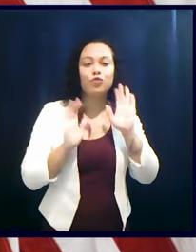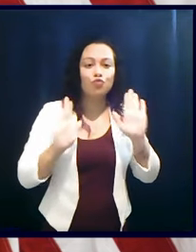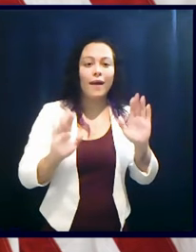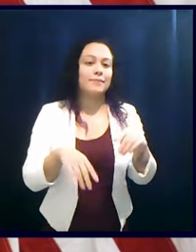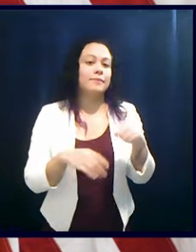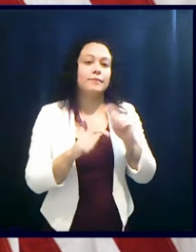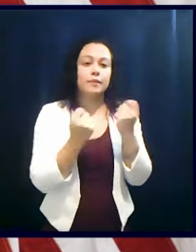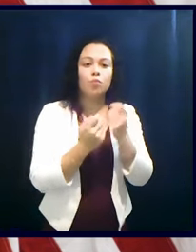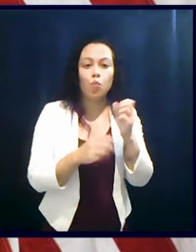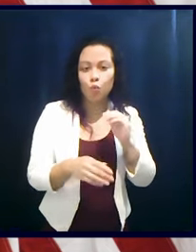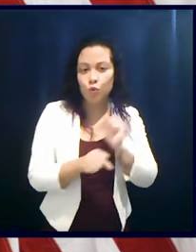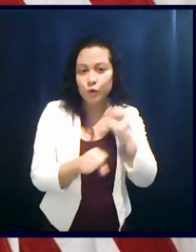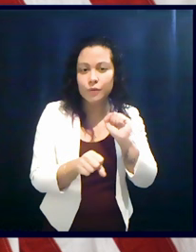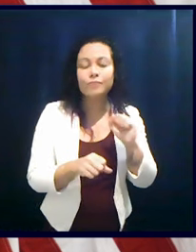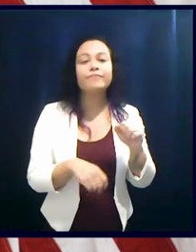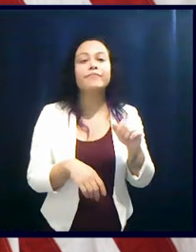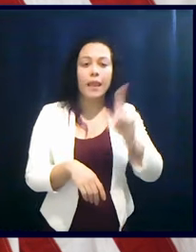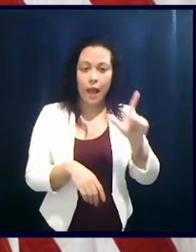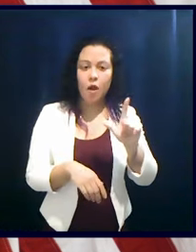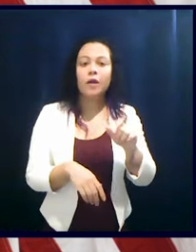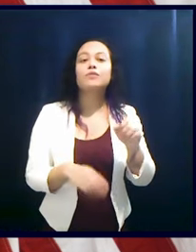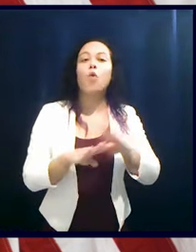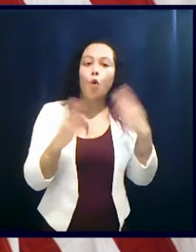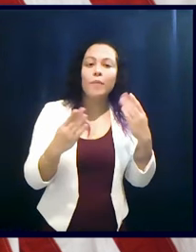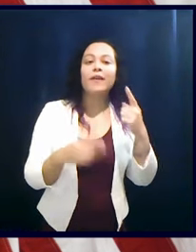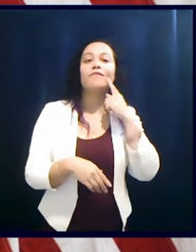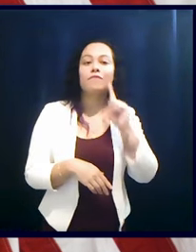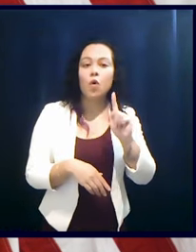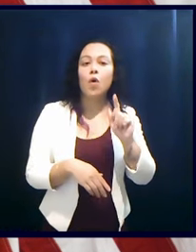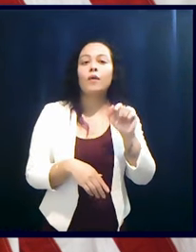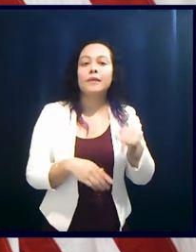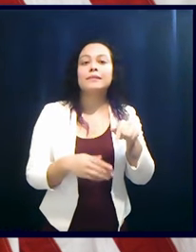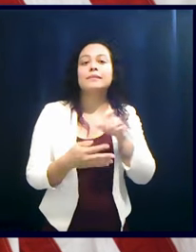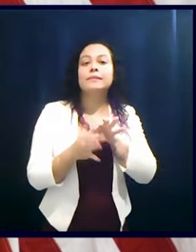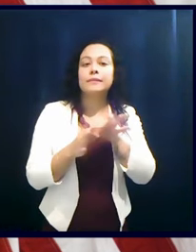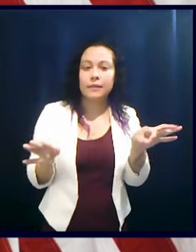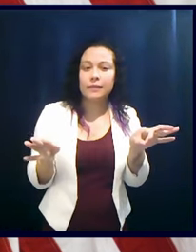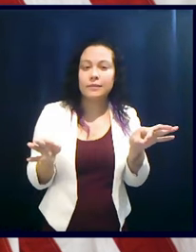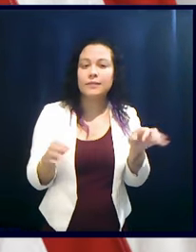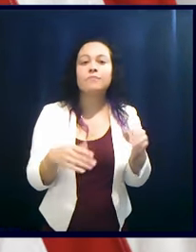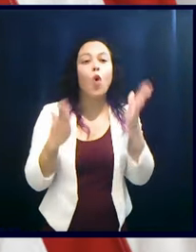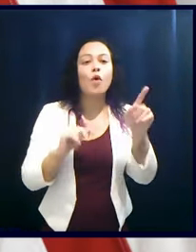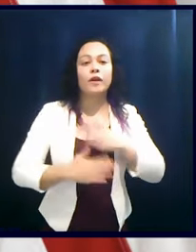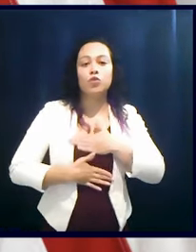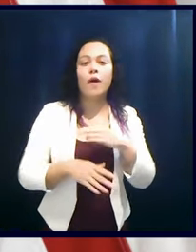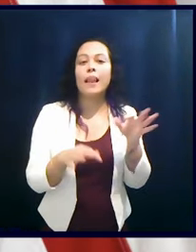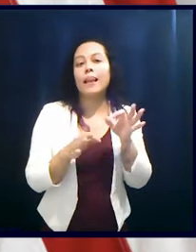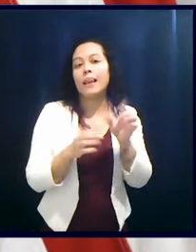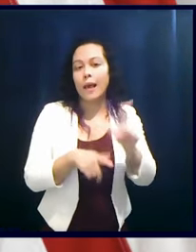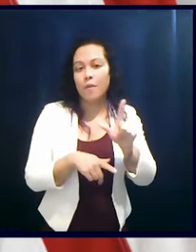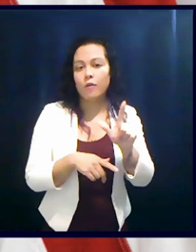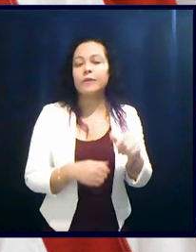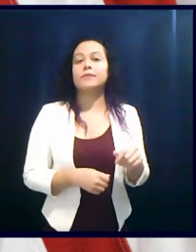members, libraries are now open for the duration of this sentence. I hope you've enjoyed libraries. We will